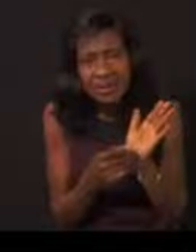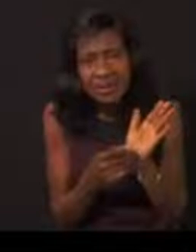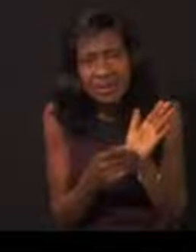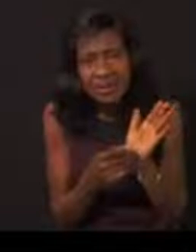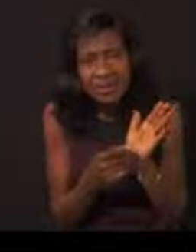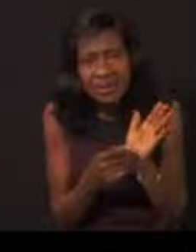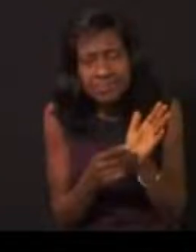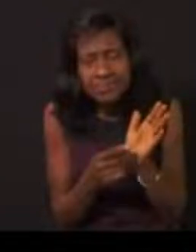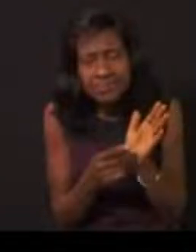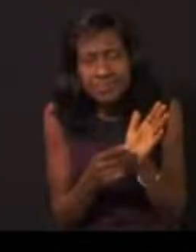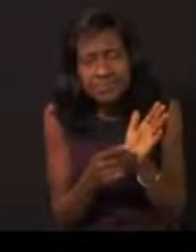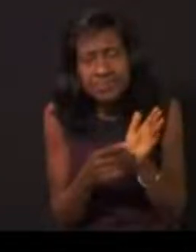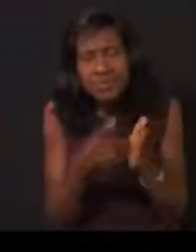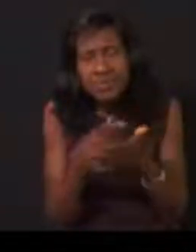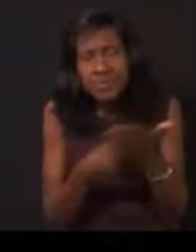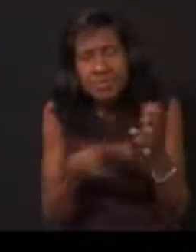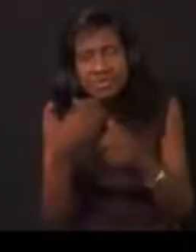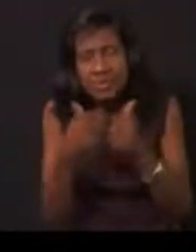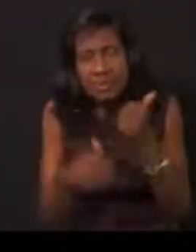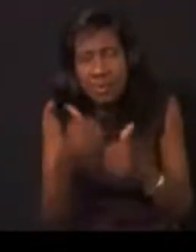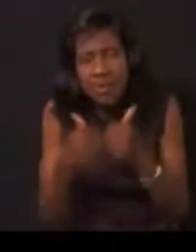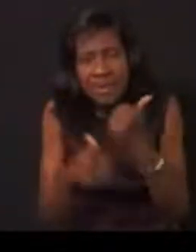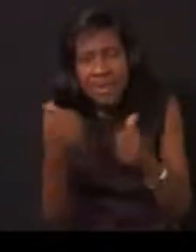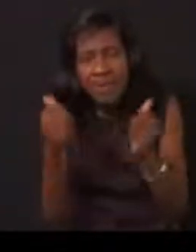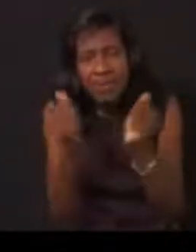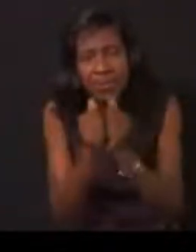So what's the problem?